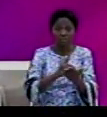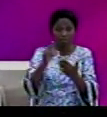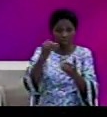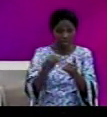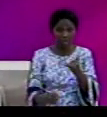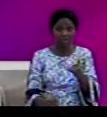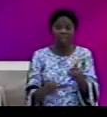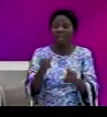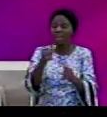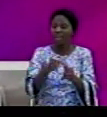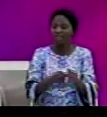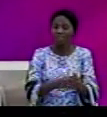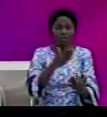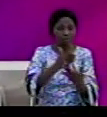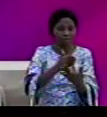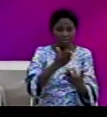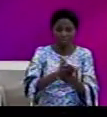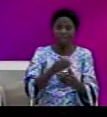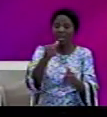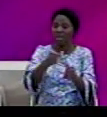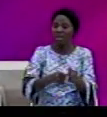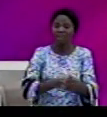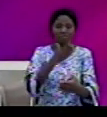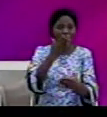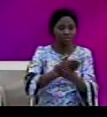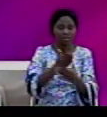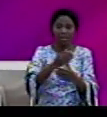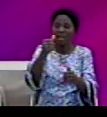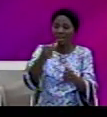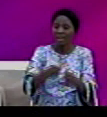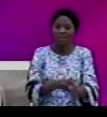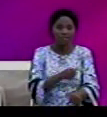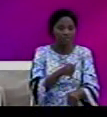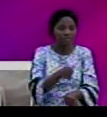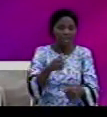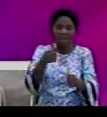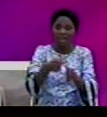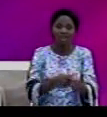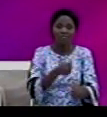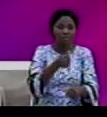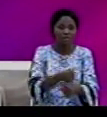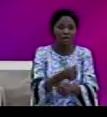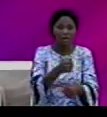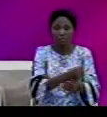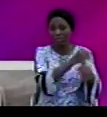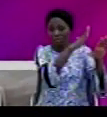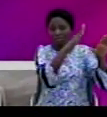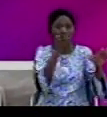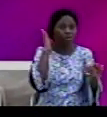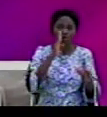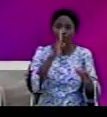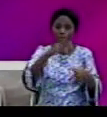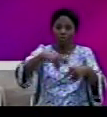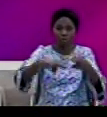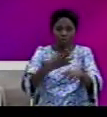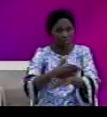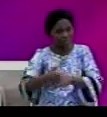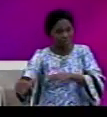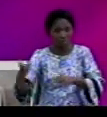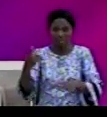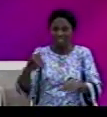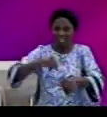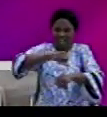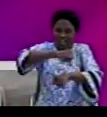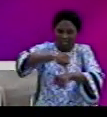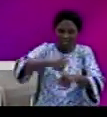every obstacles, every mountains will be rolled away. The anointing will